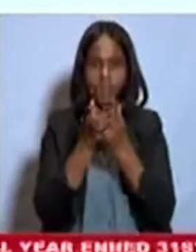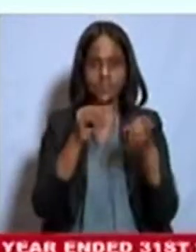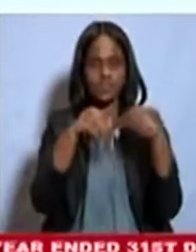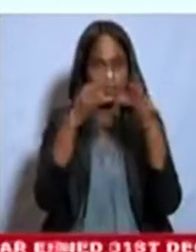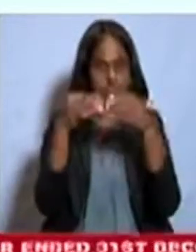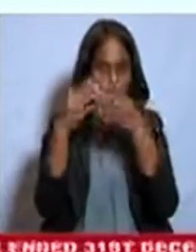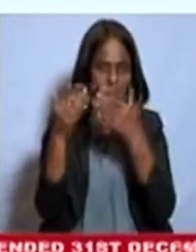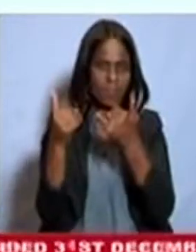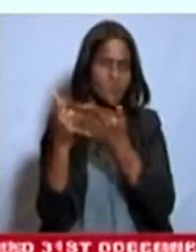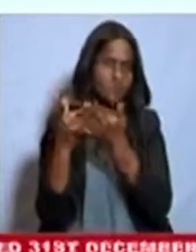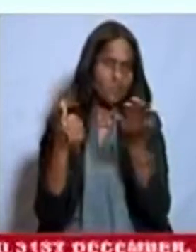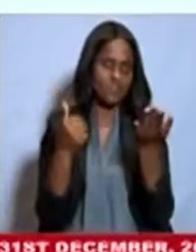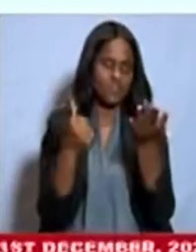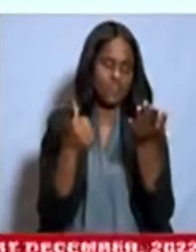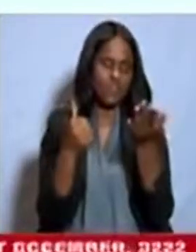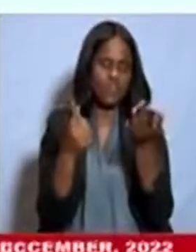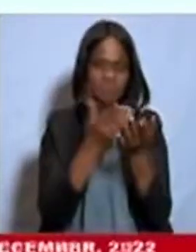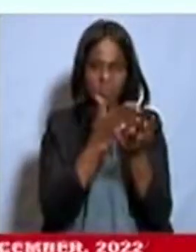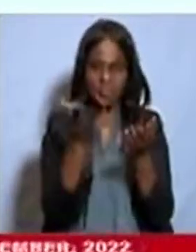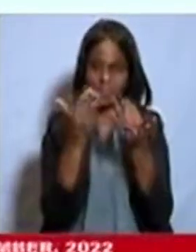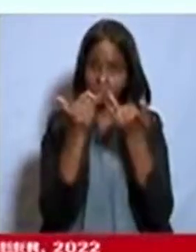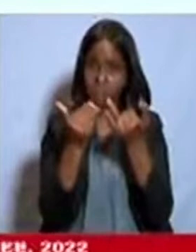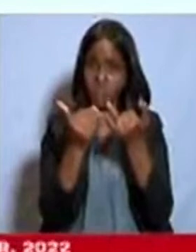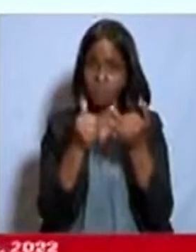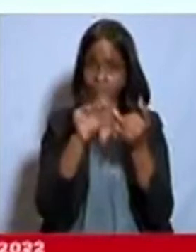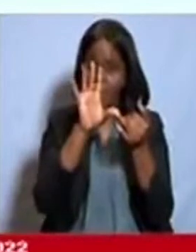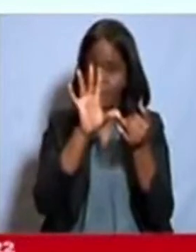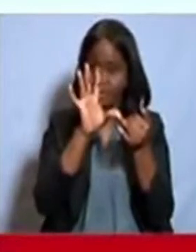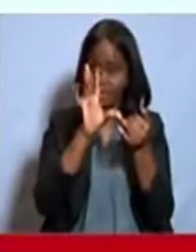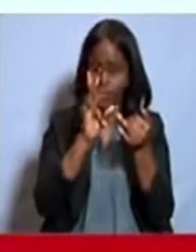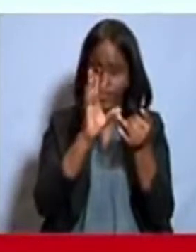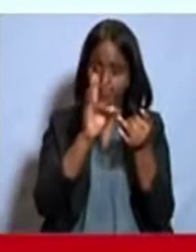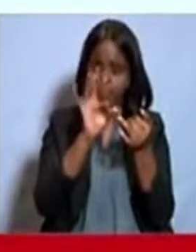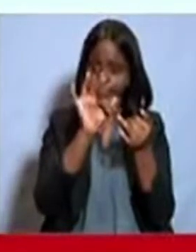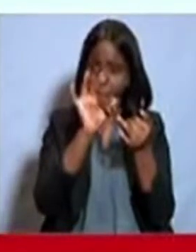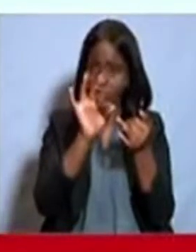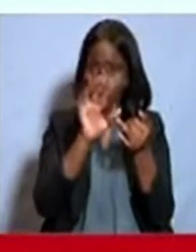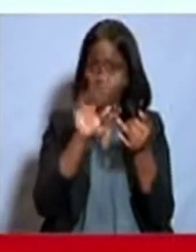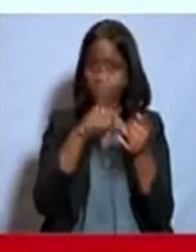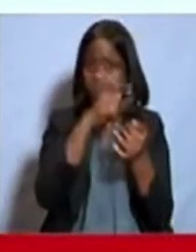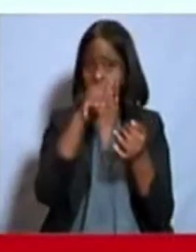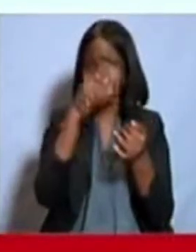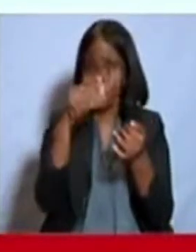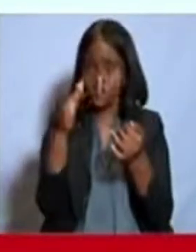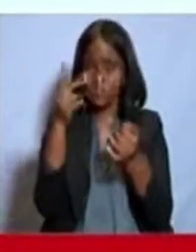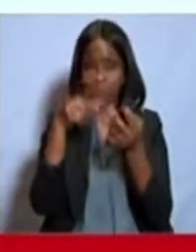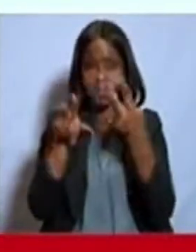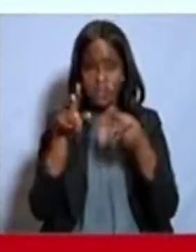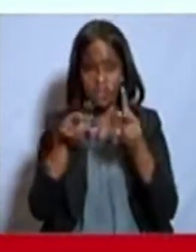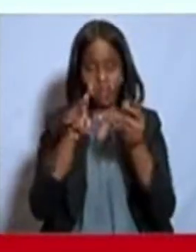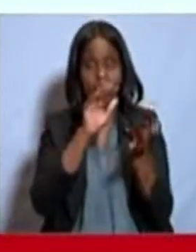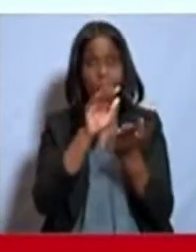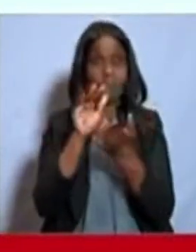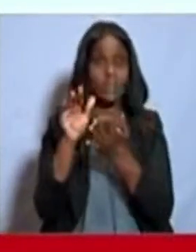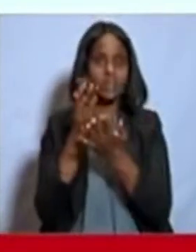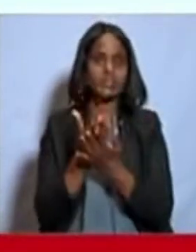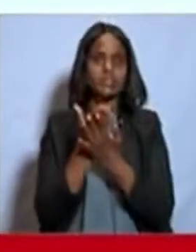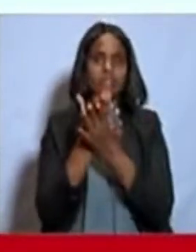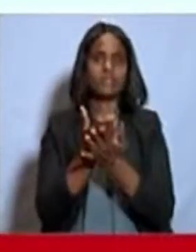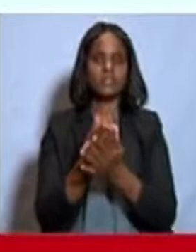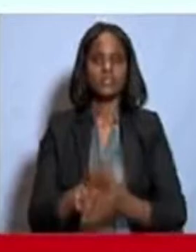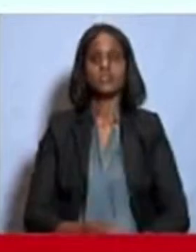issued these 19 beneficiaries were seemingly being issued double packages. I